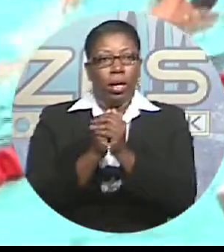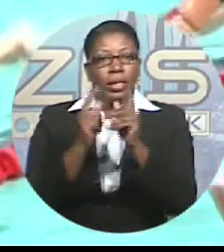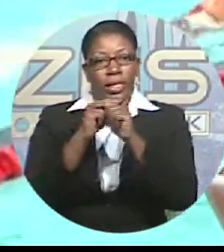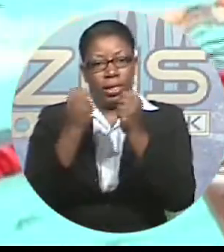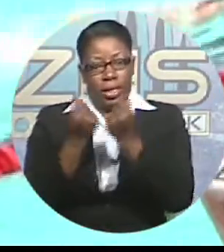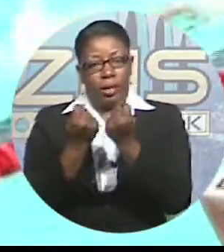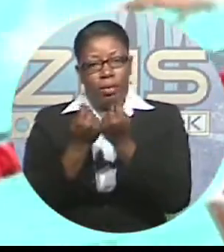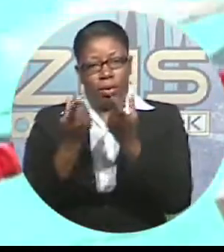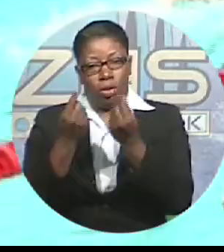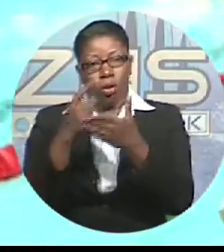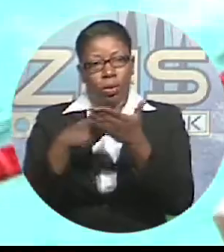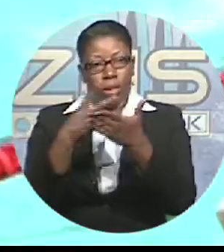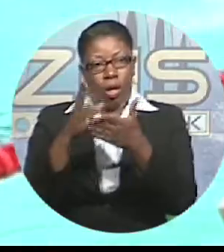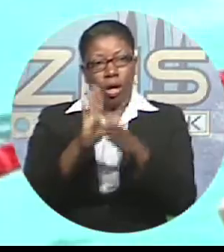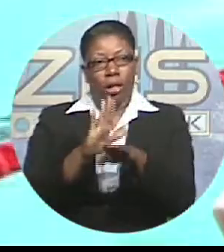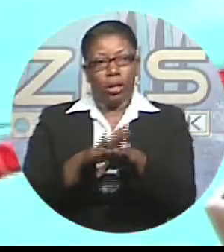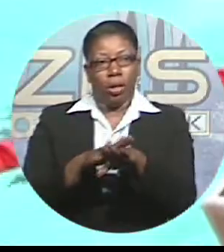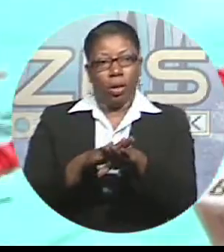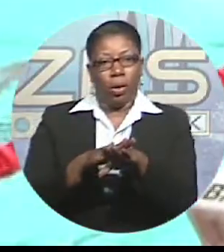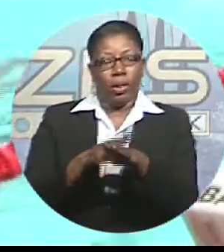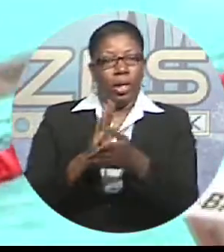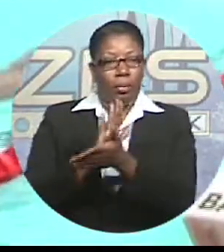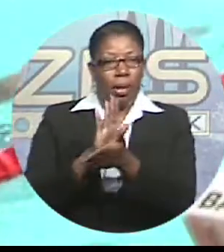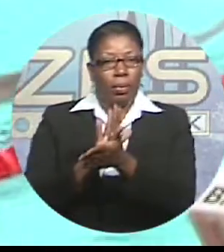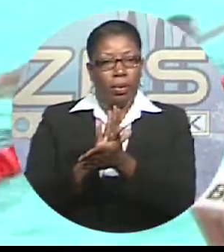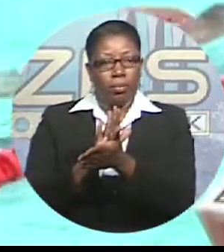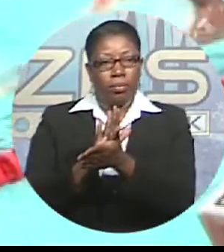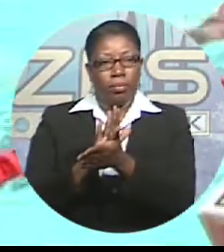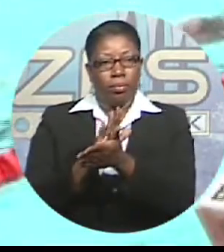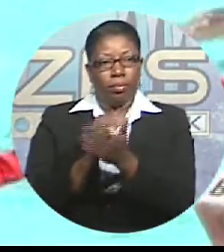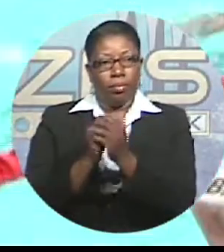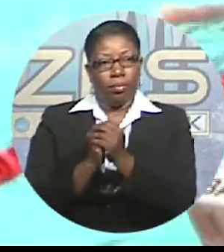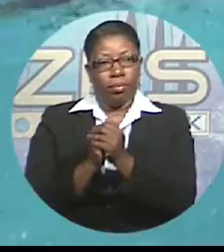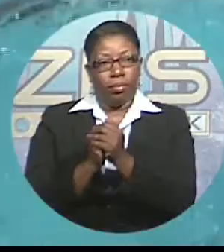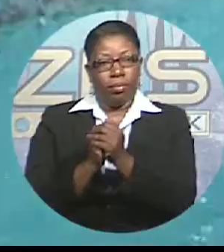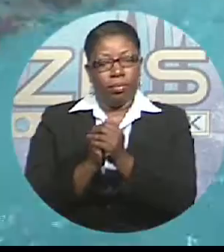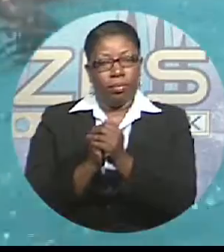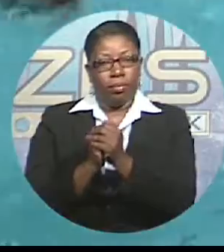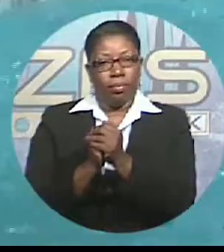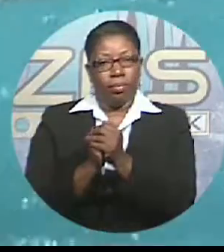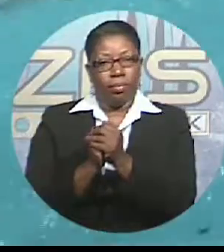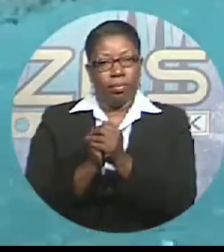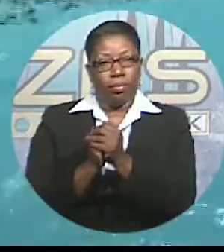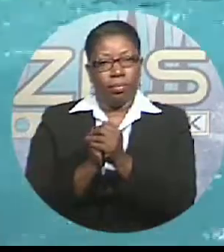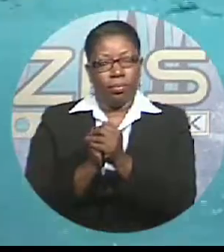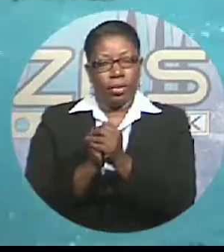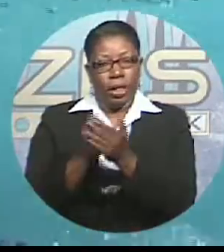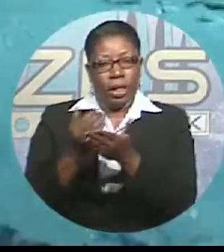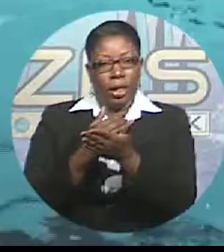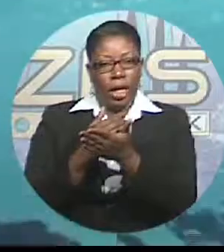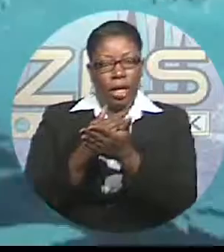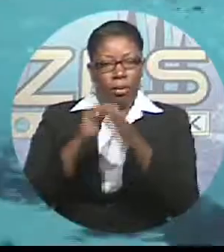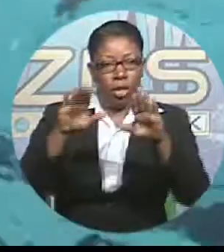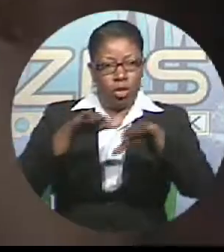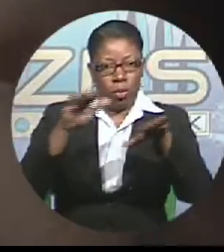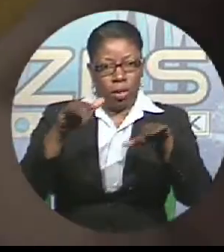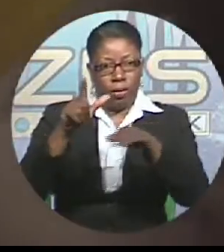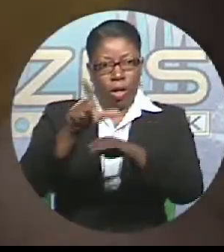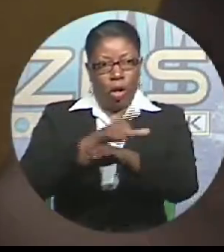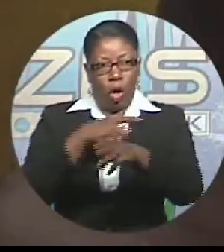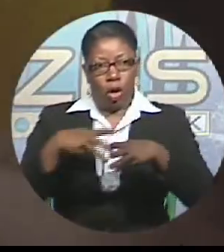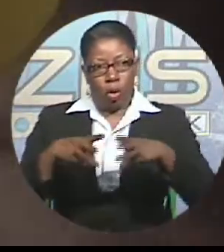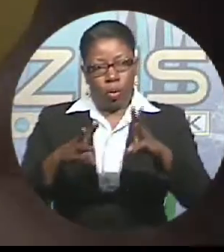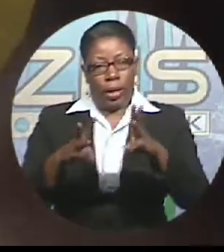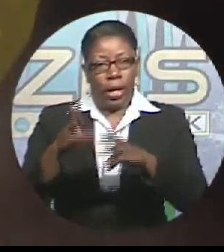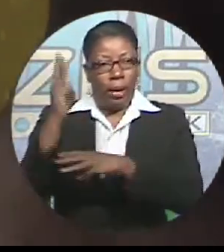on paper. We might do better than what's on paper, so I think we can do pretty good. Some swimmers will have a long wait to swim.